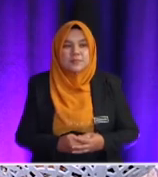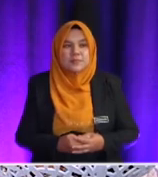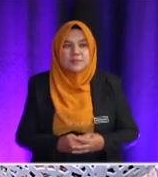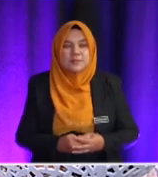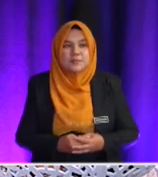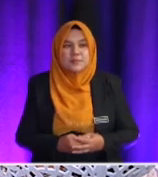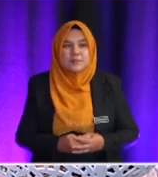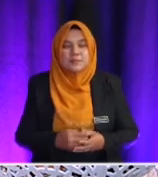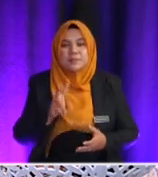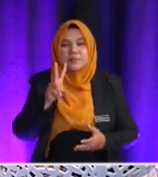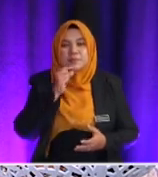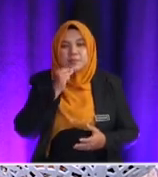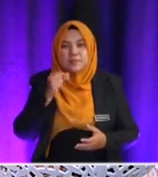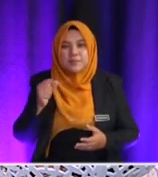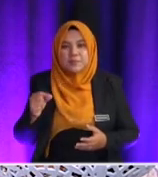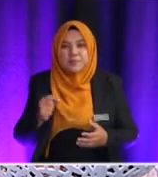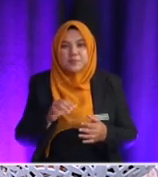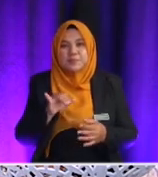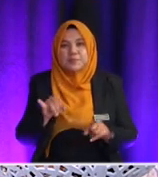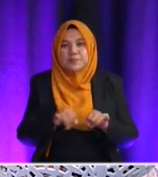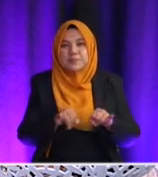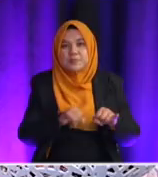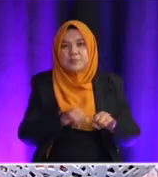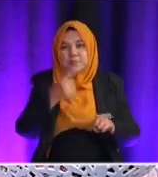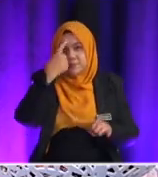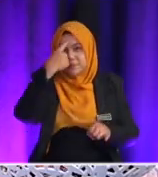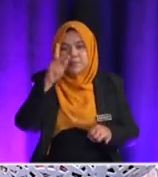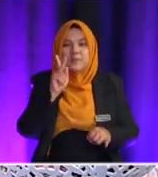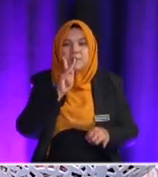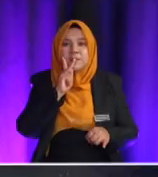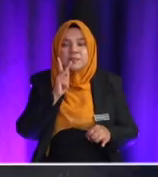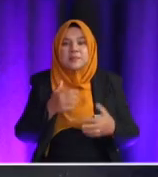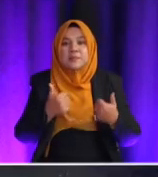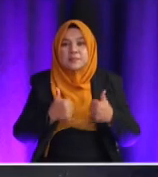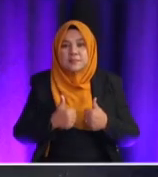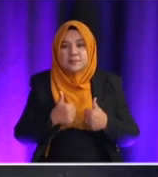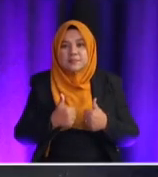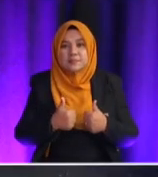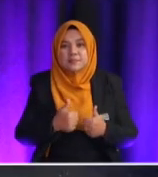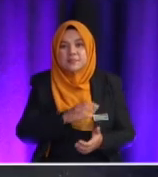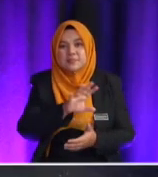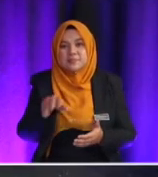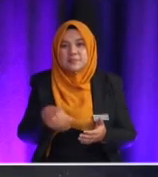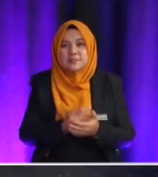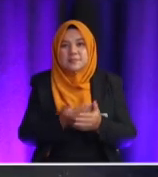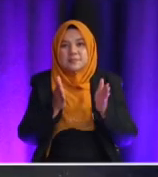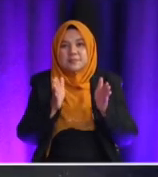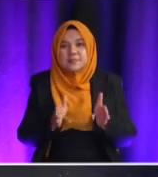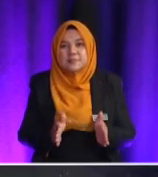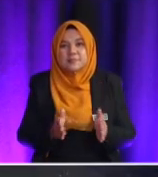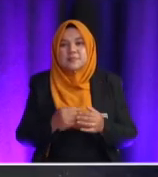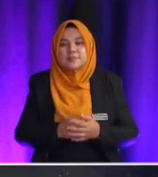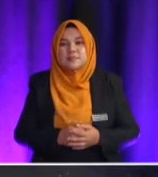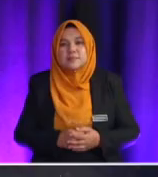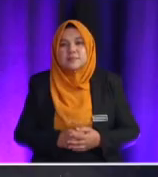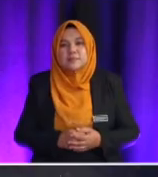Two pens as well? Yes. Okay, good job. Good job, everybody. A pat on the back for trying.